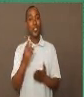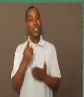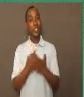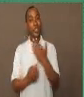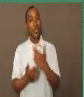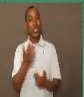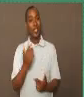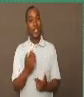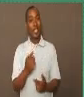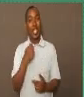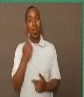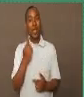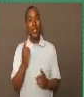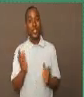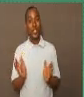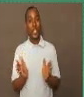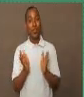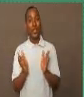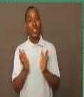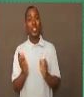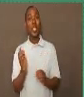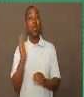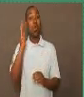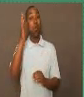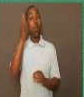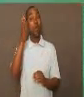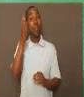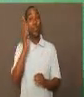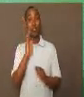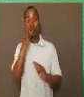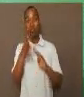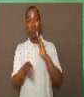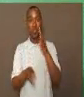was the catalyst for future discoveries.